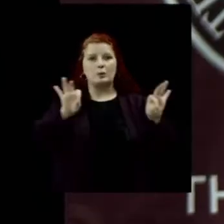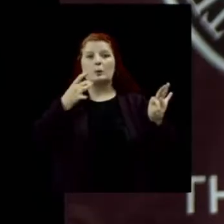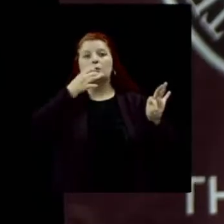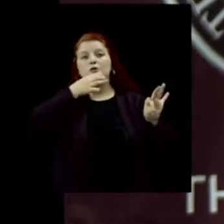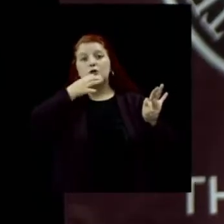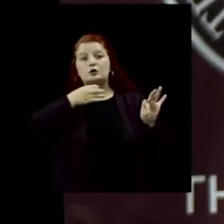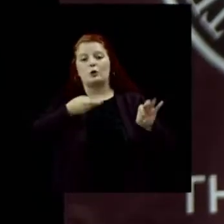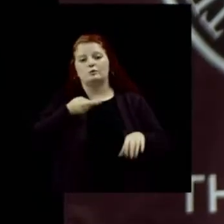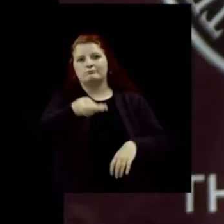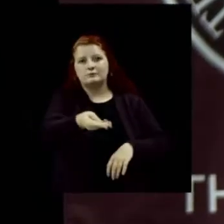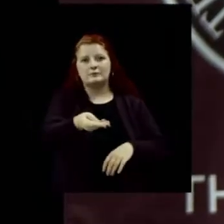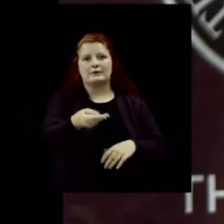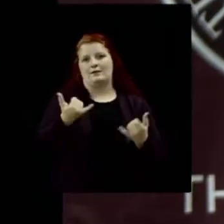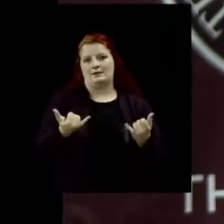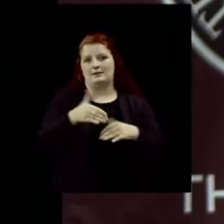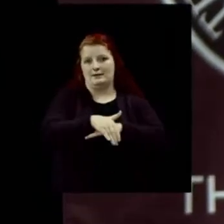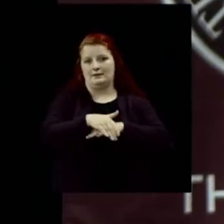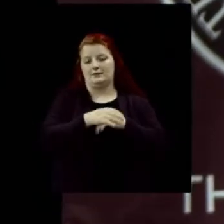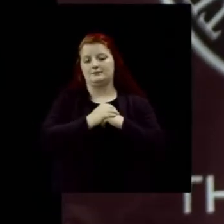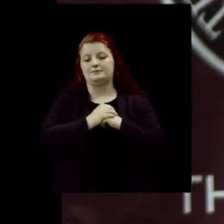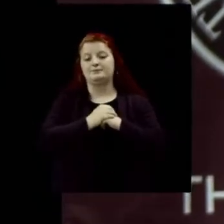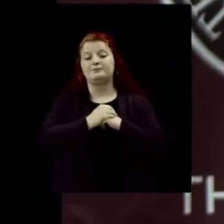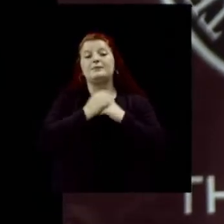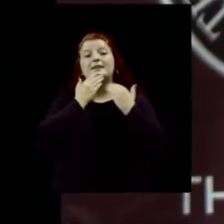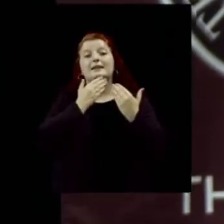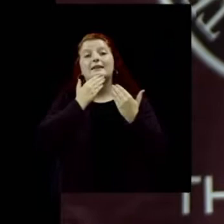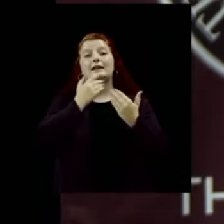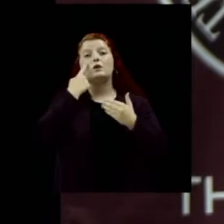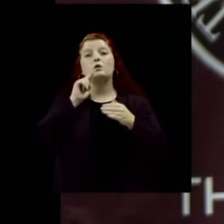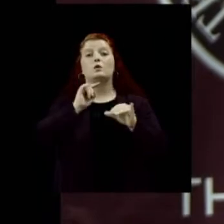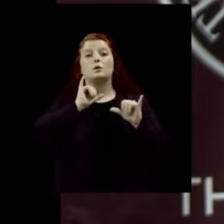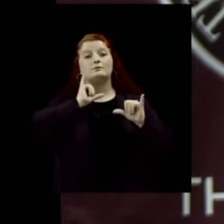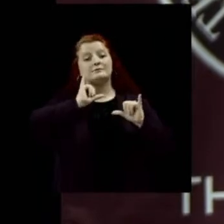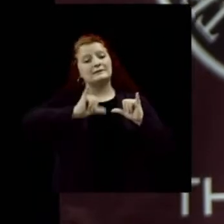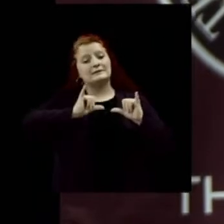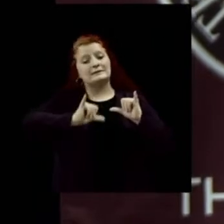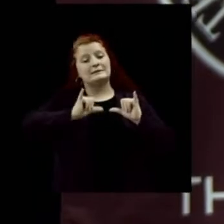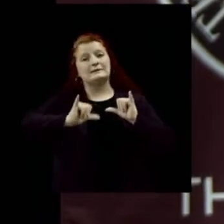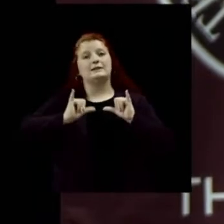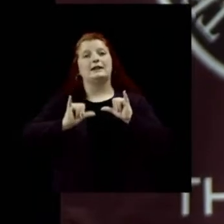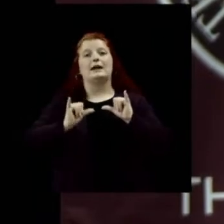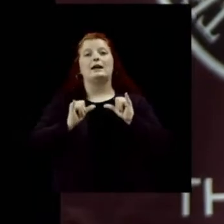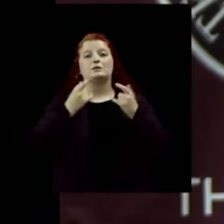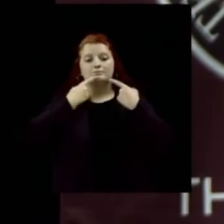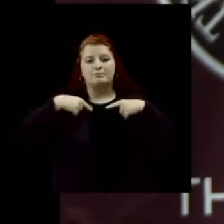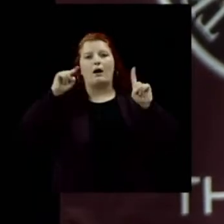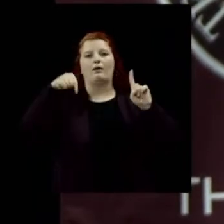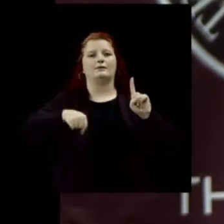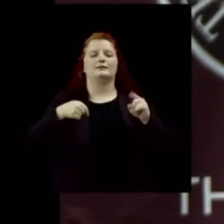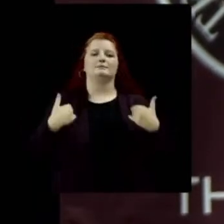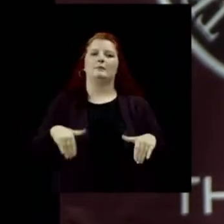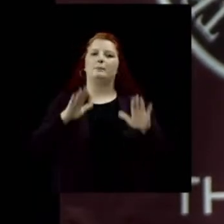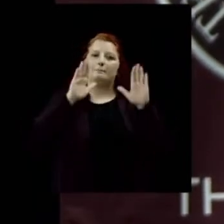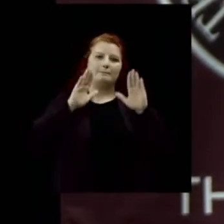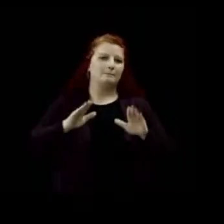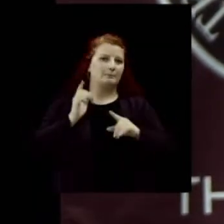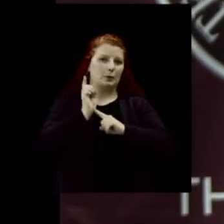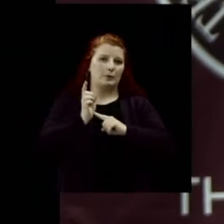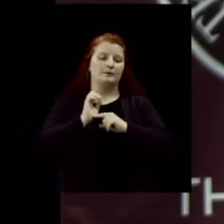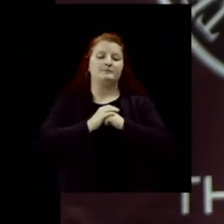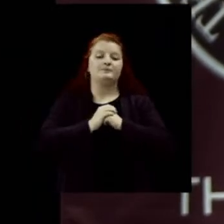evening. Thank you for staying the course to reach this glorious moment. The